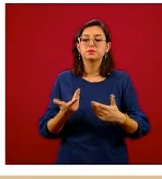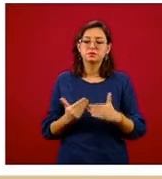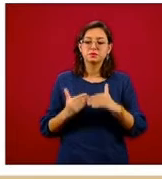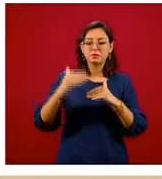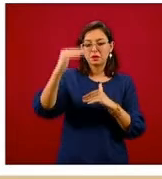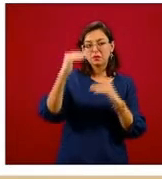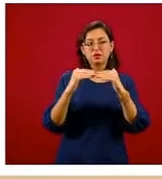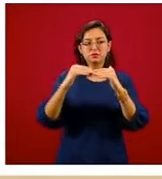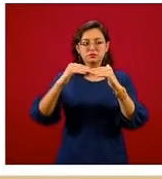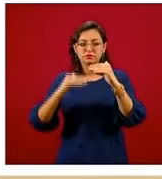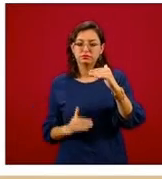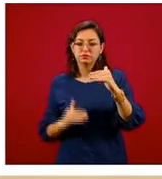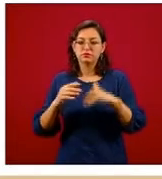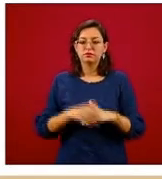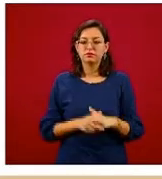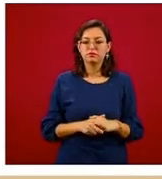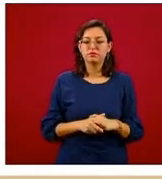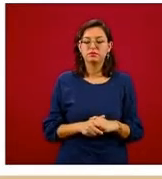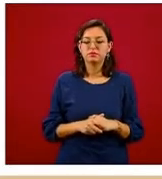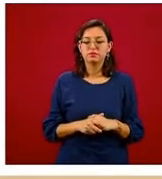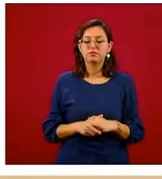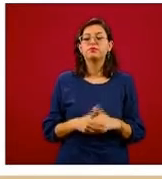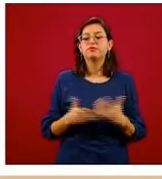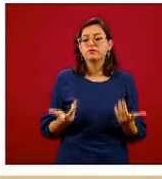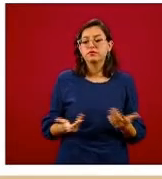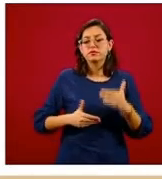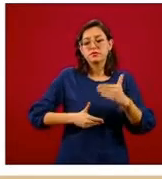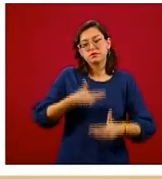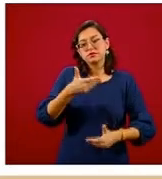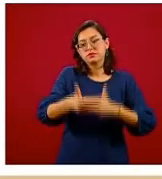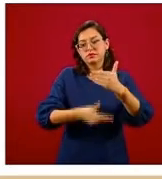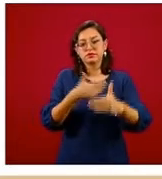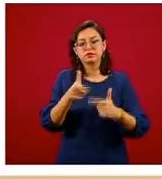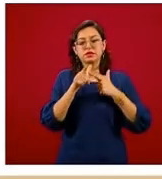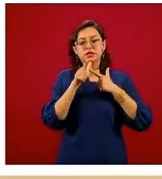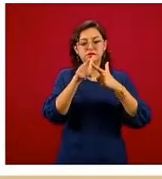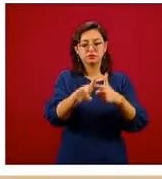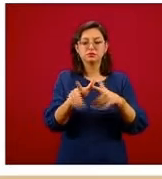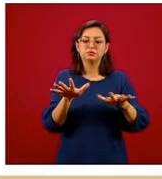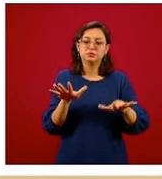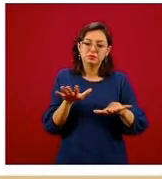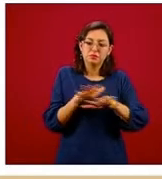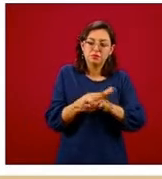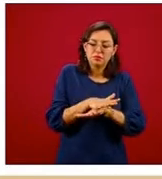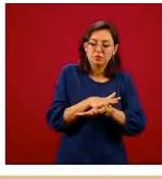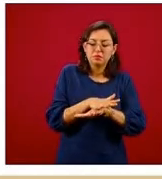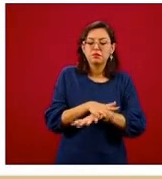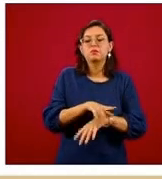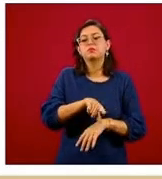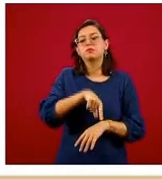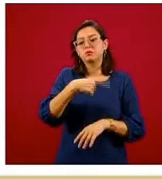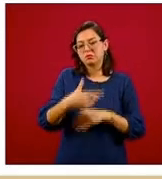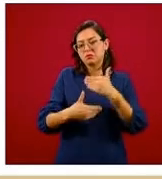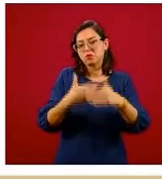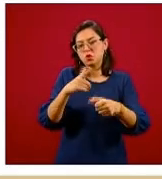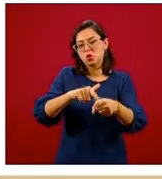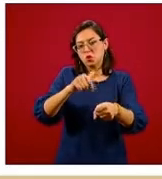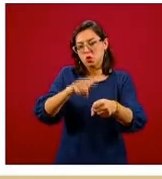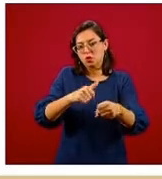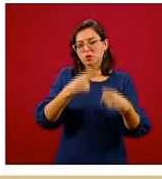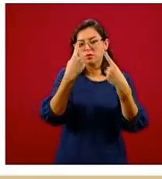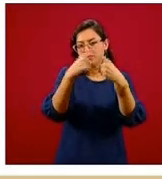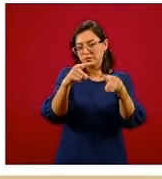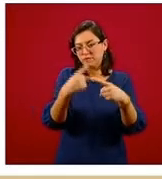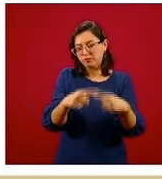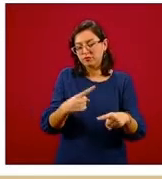barrier of 500 cases up or down, but as long as the epidemic is in evolution